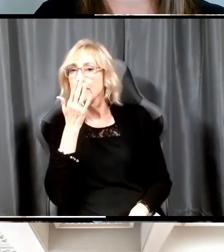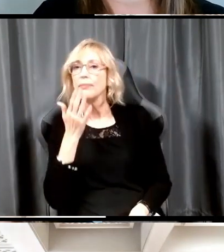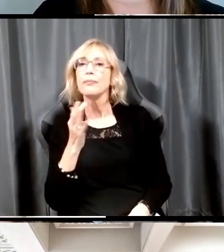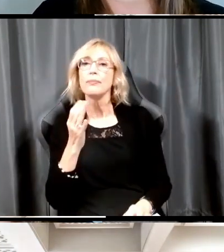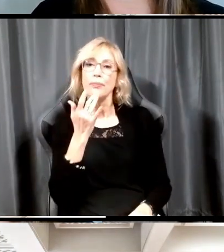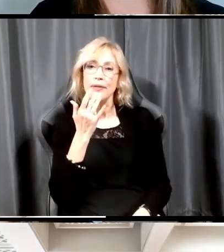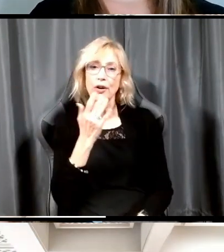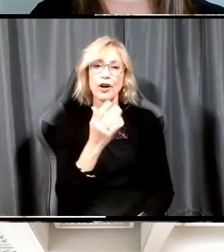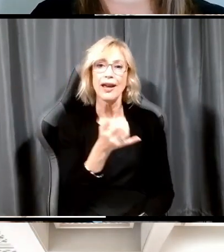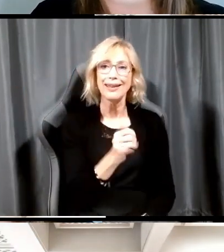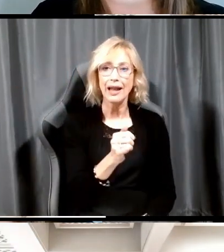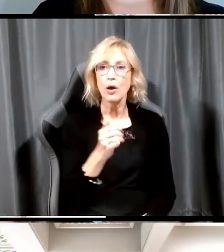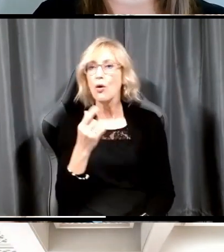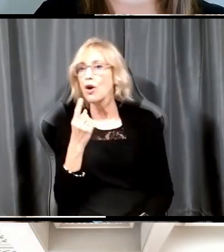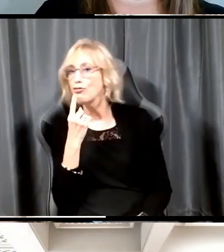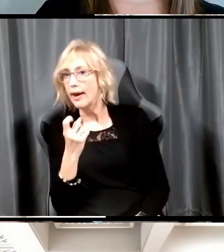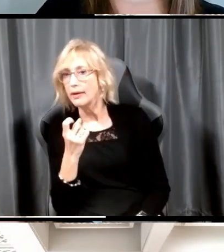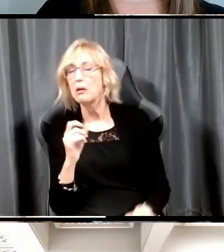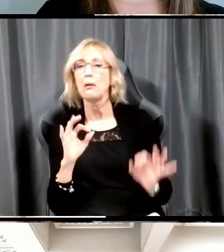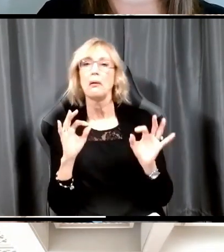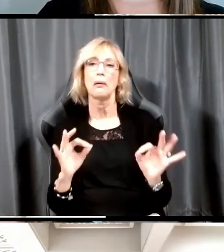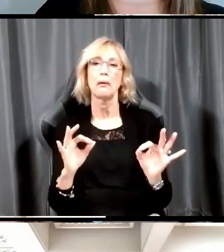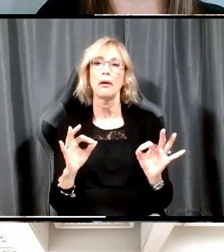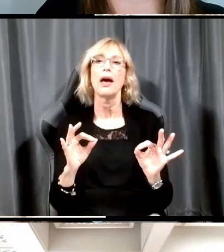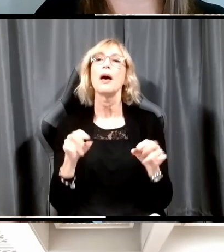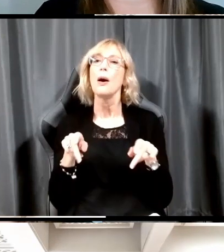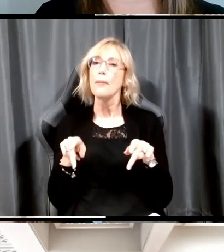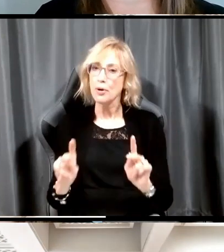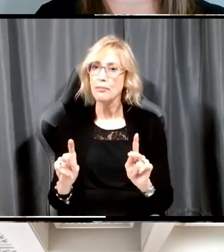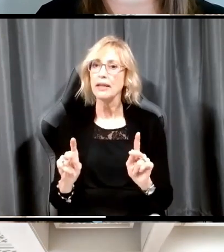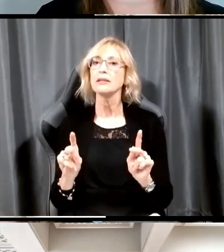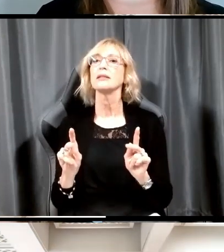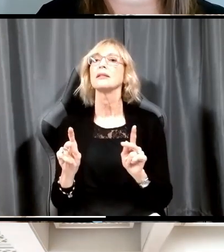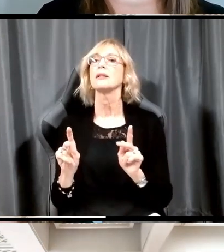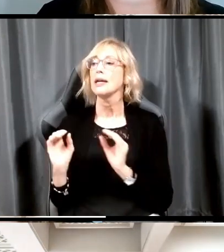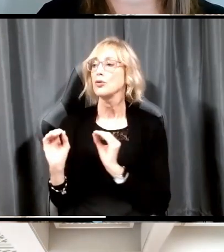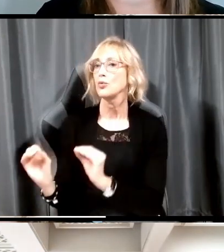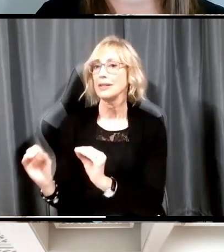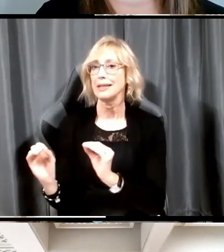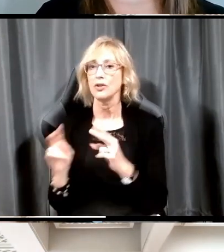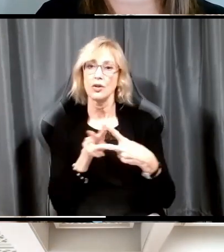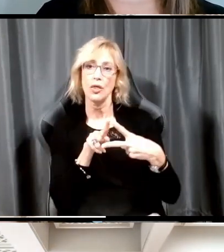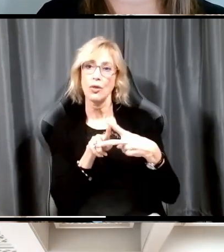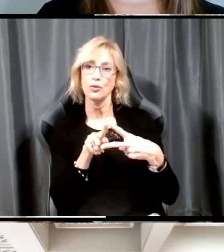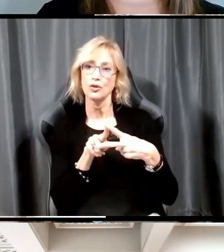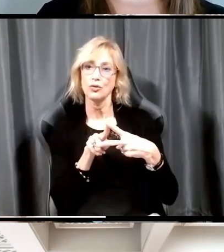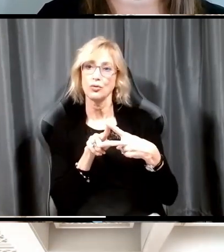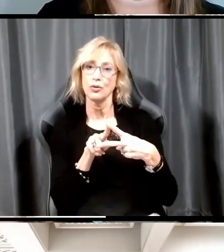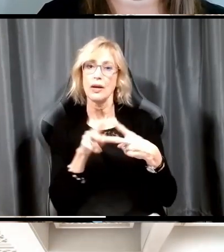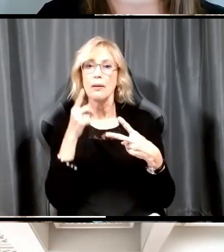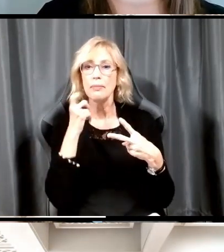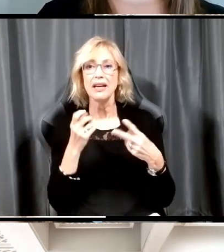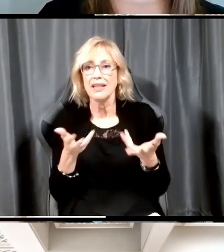red. And so that again, allows us to teach those items in that